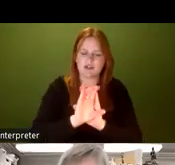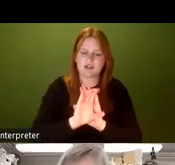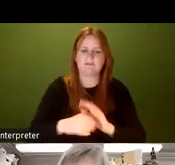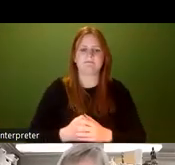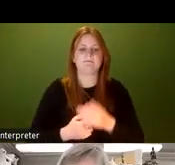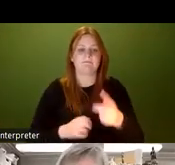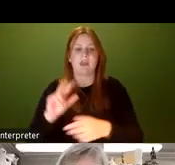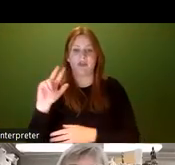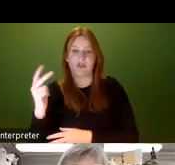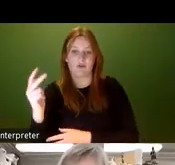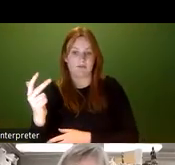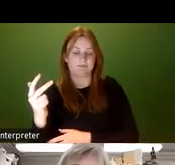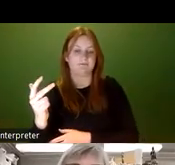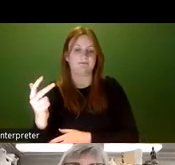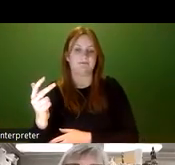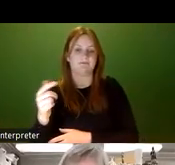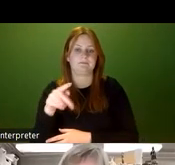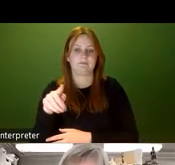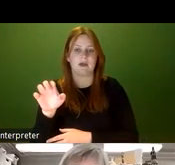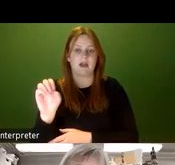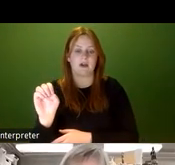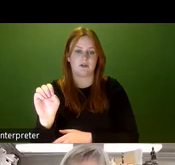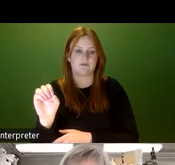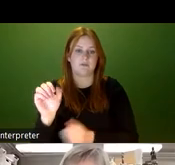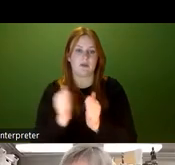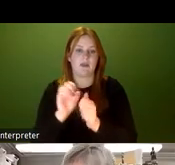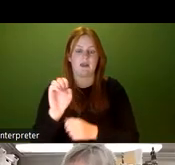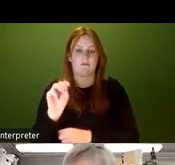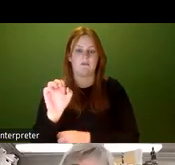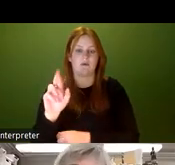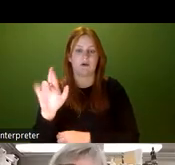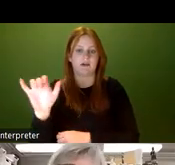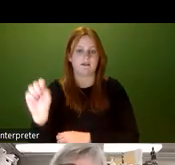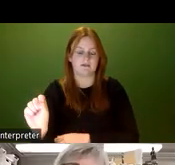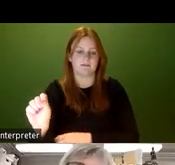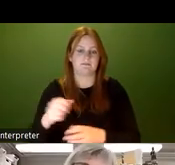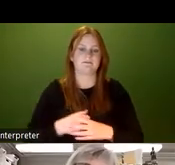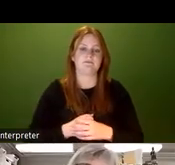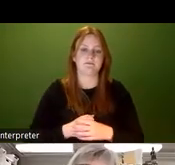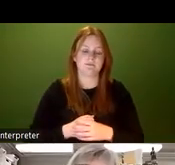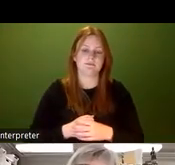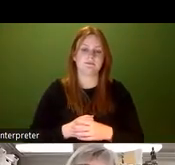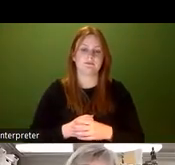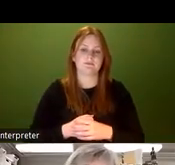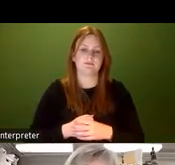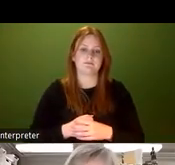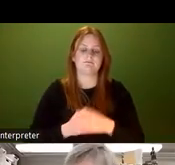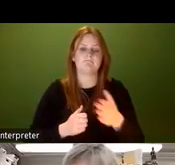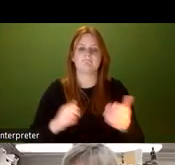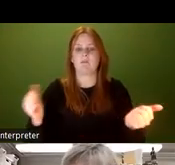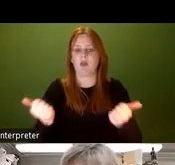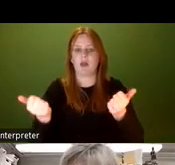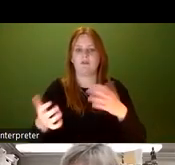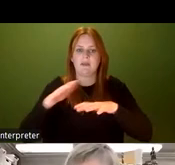This one is pyre with amphoras. And in this case, there's a lot of sort of layers